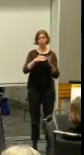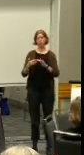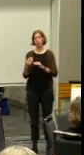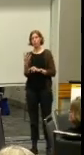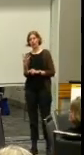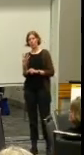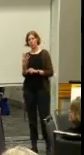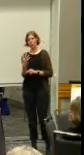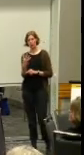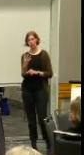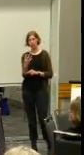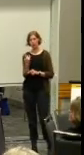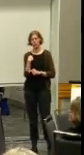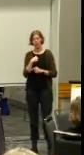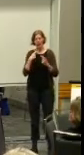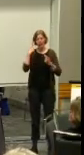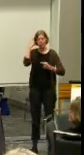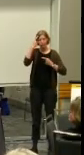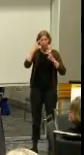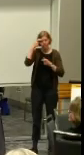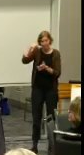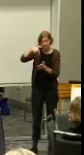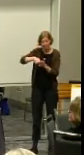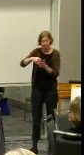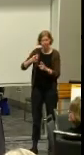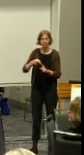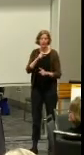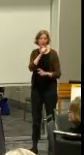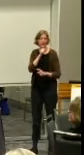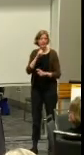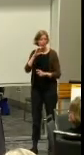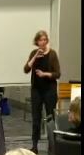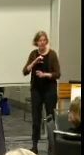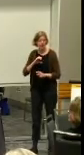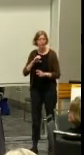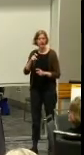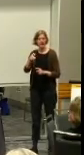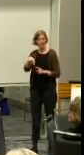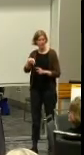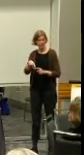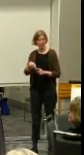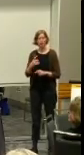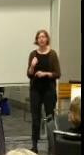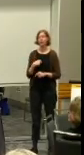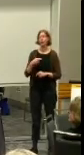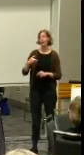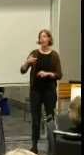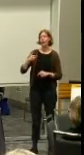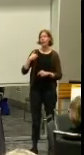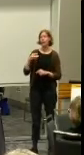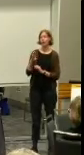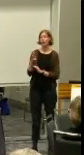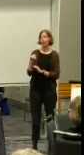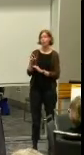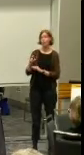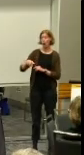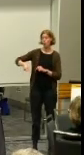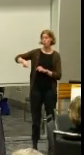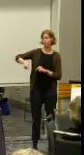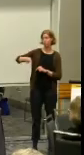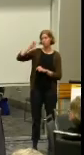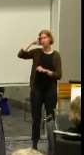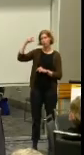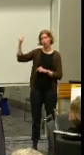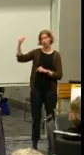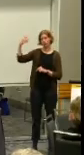accessible hardware and roll-in showers. We really thought about aging in place. So we either have grab bars or we have blocking for future installation of grab